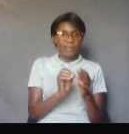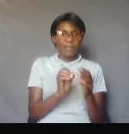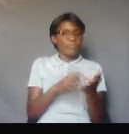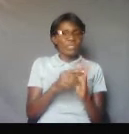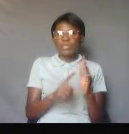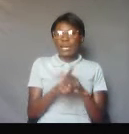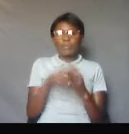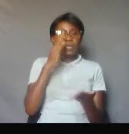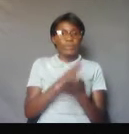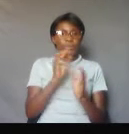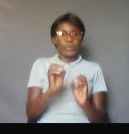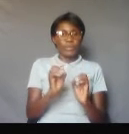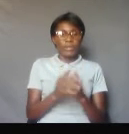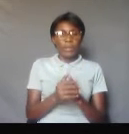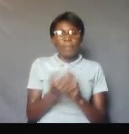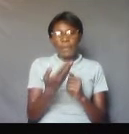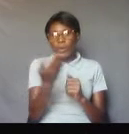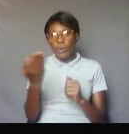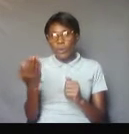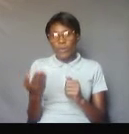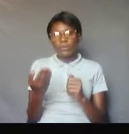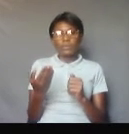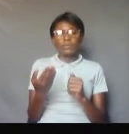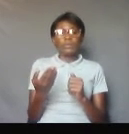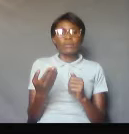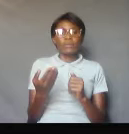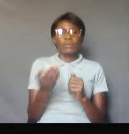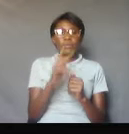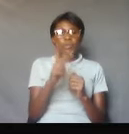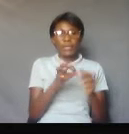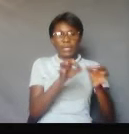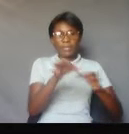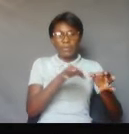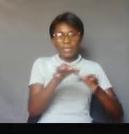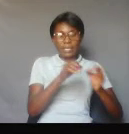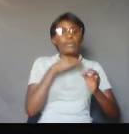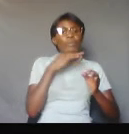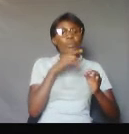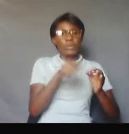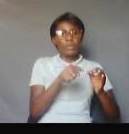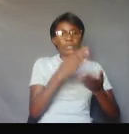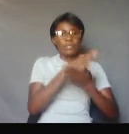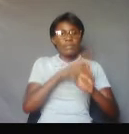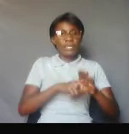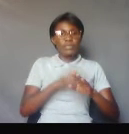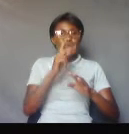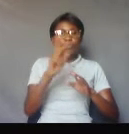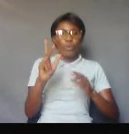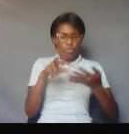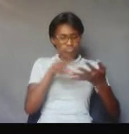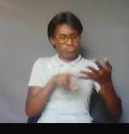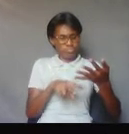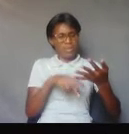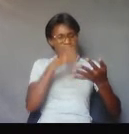sometimes misunderstood as a singular line, you know, and the reader is often conceptualized, still even